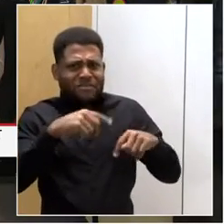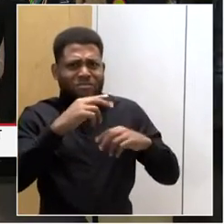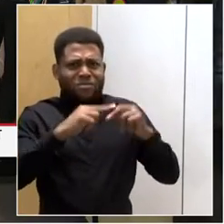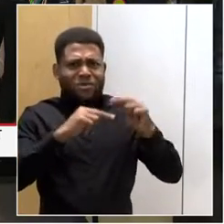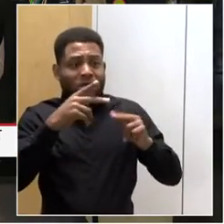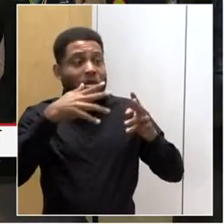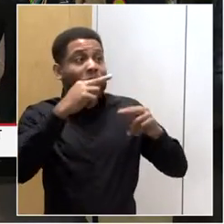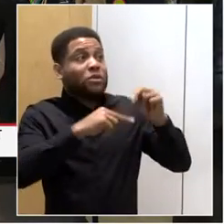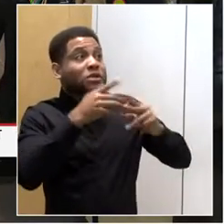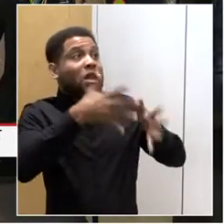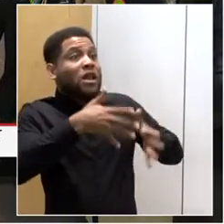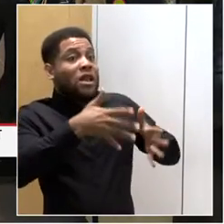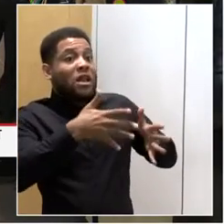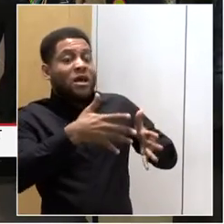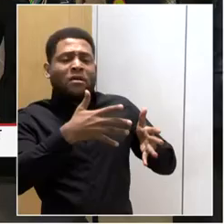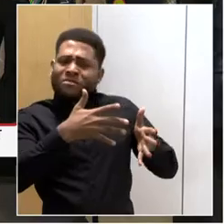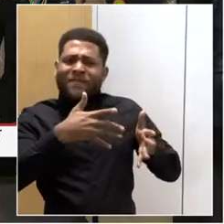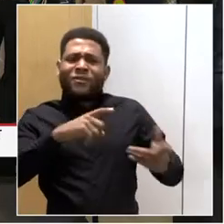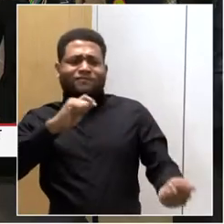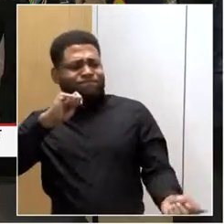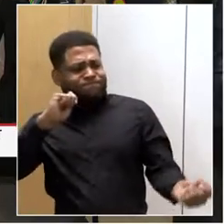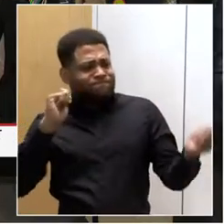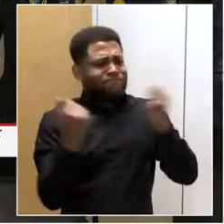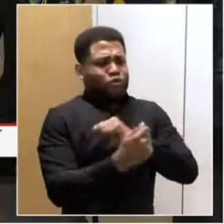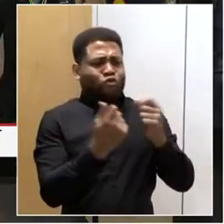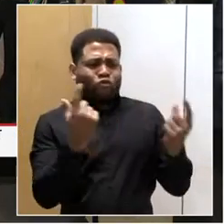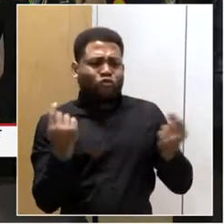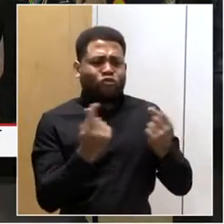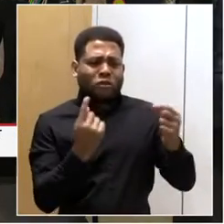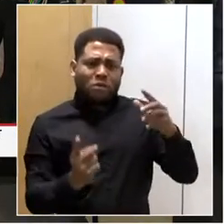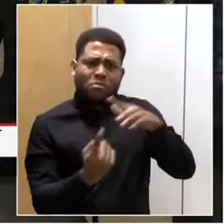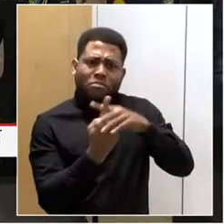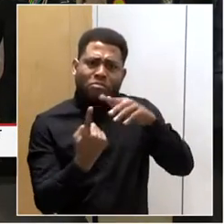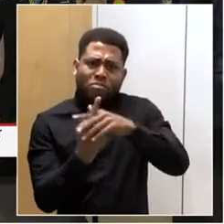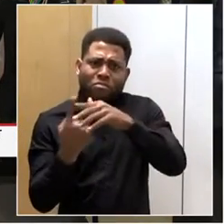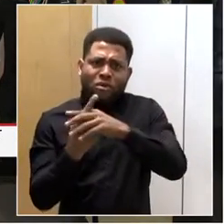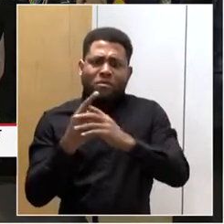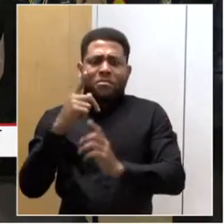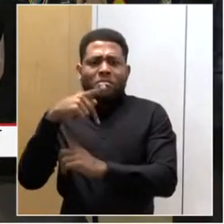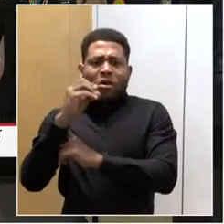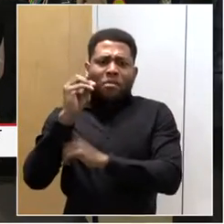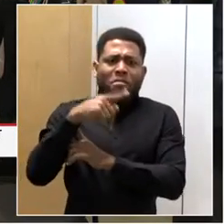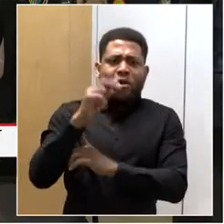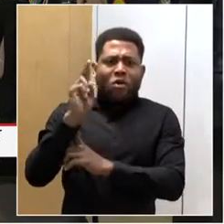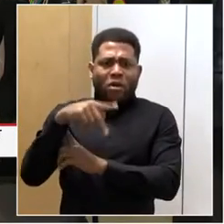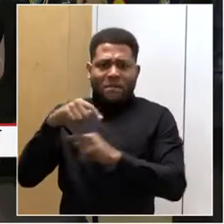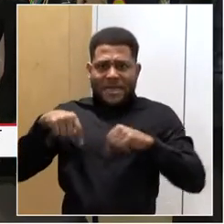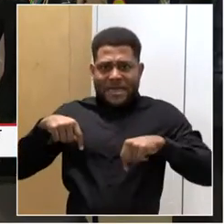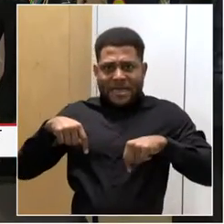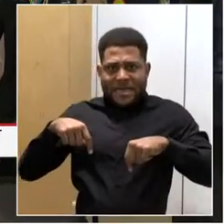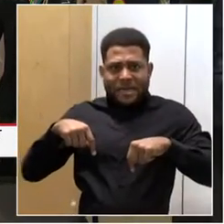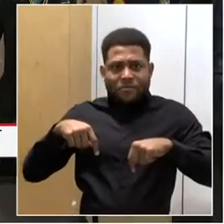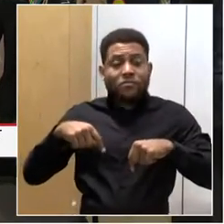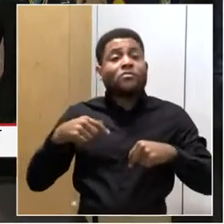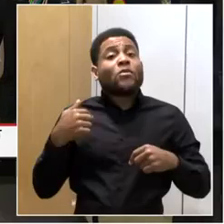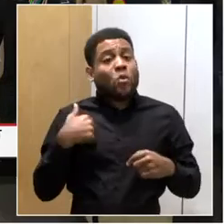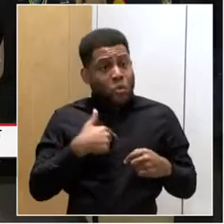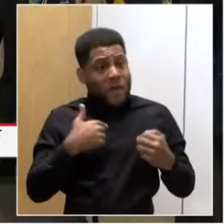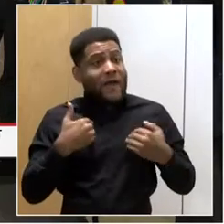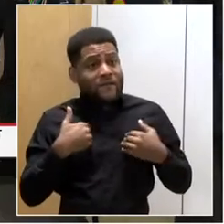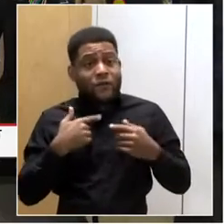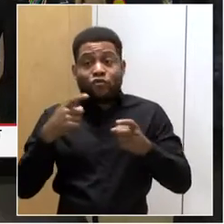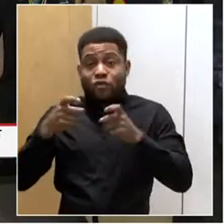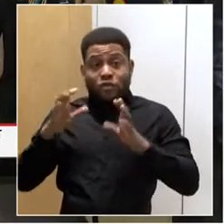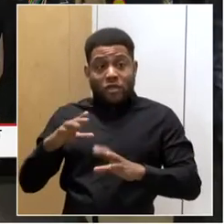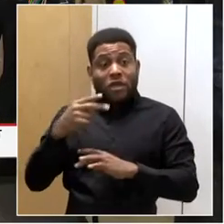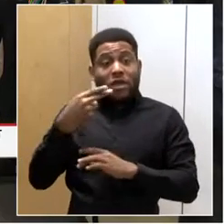program that we are introducing today. Thus, Brian Hanlon and his excellent team will be represented